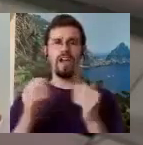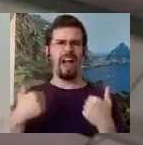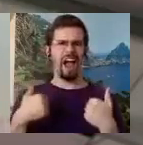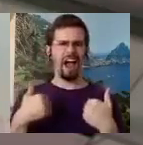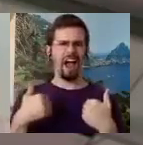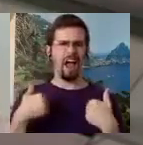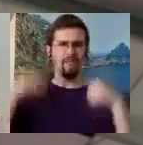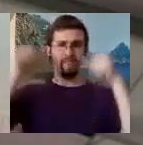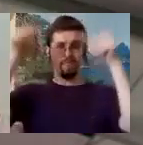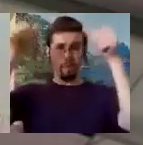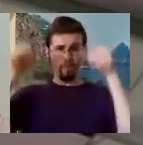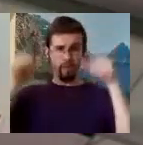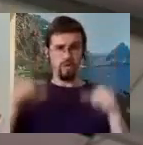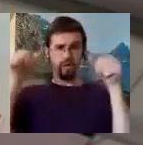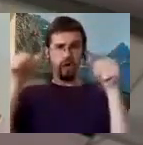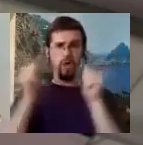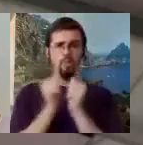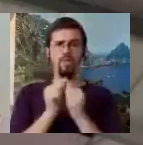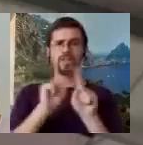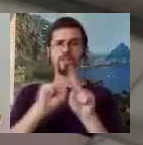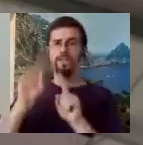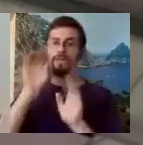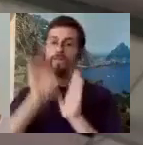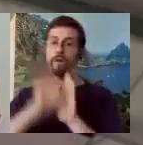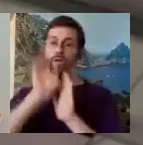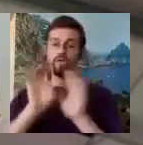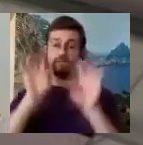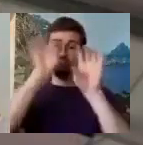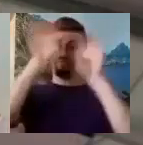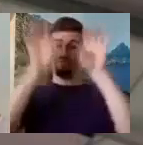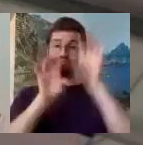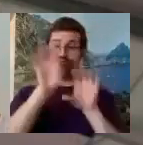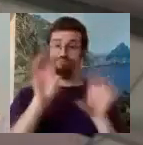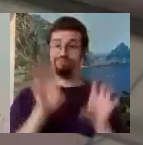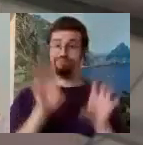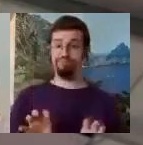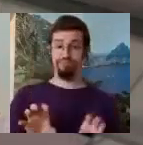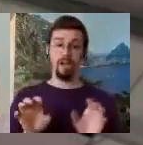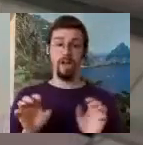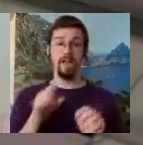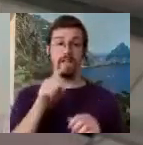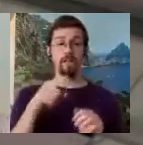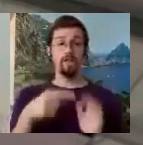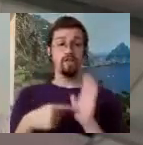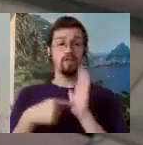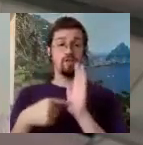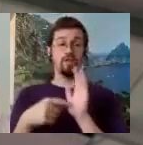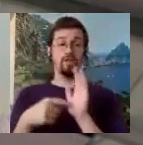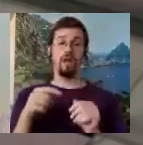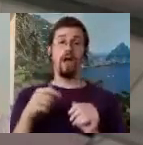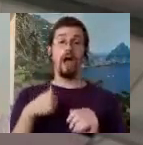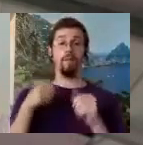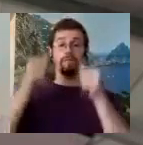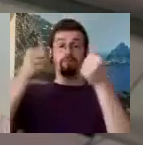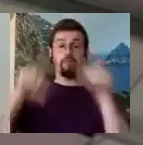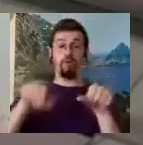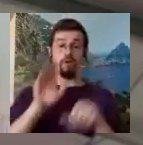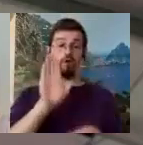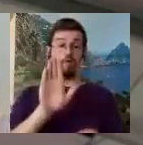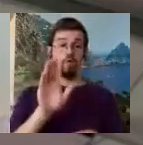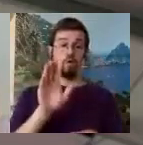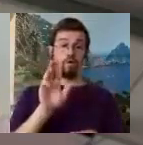no feedback. So tell me if there is. That's beautiful. Thank you. I'd like to show some photos of you. I